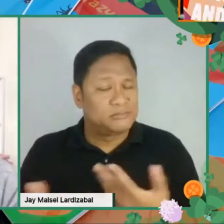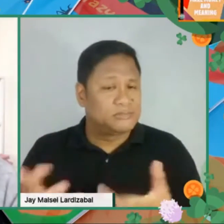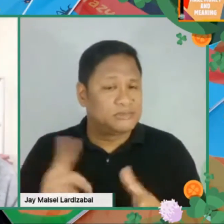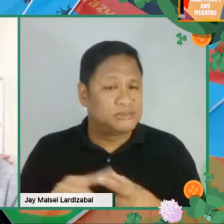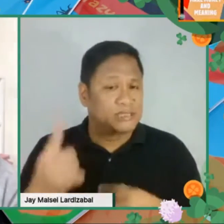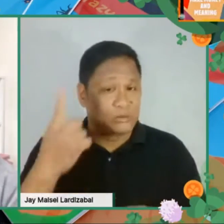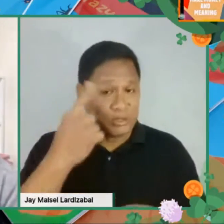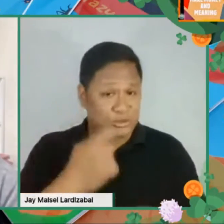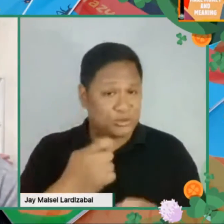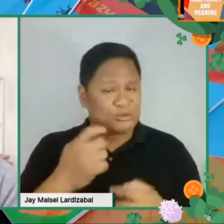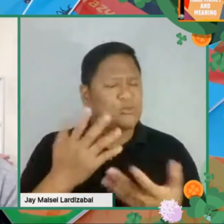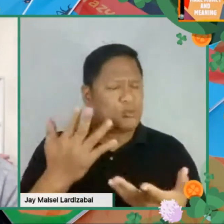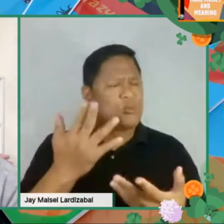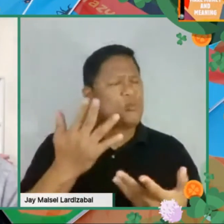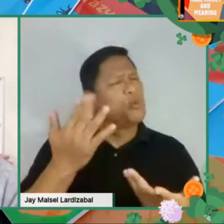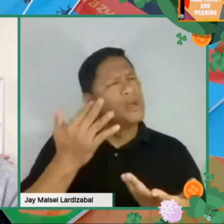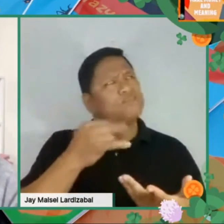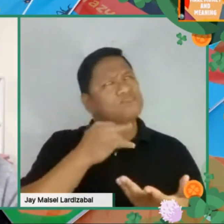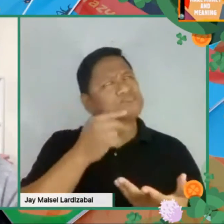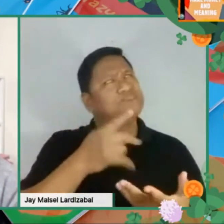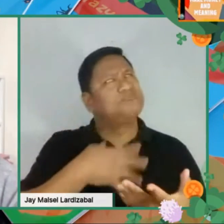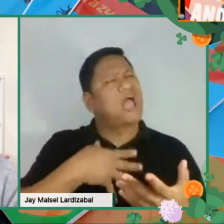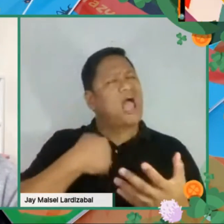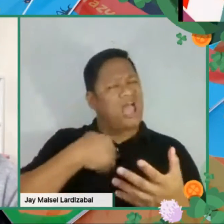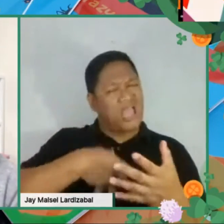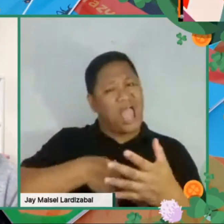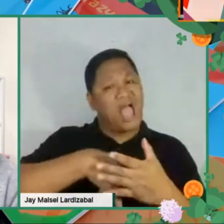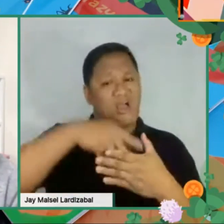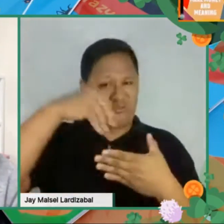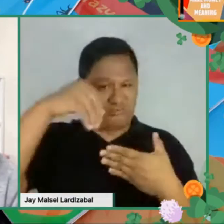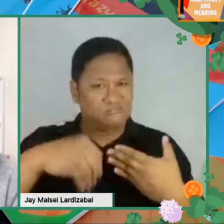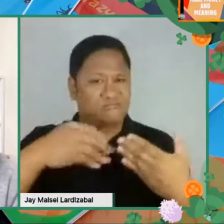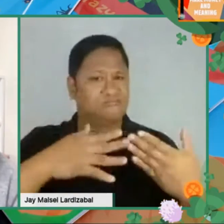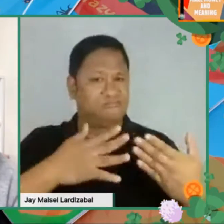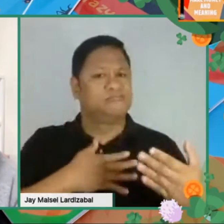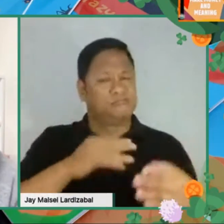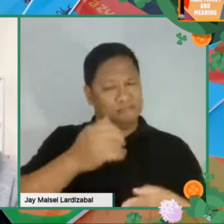of my comfort zone? Like what I was saying, like